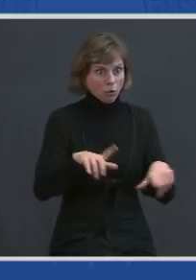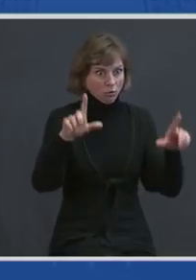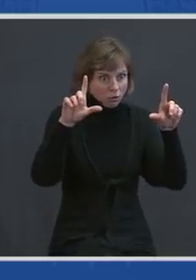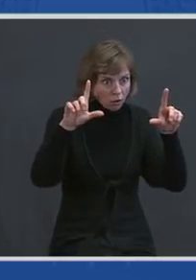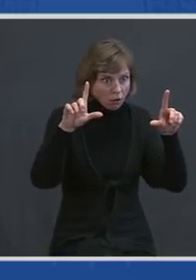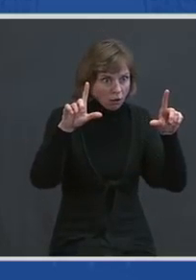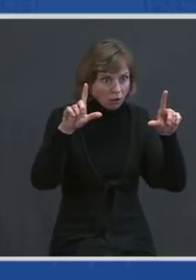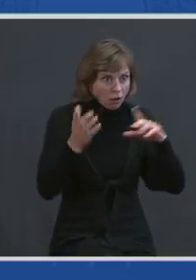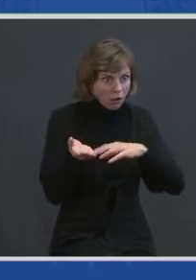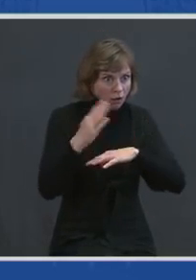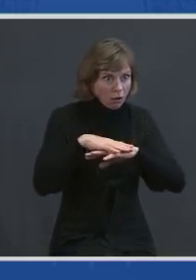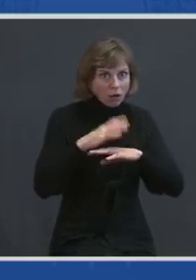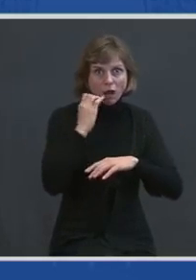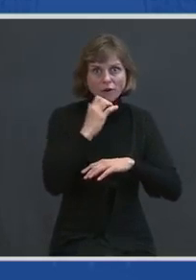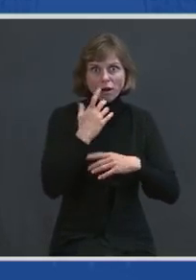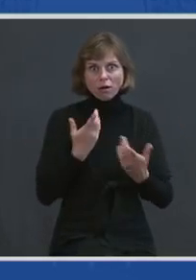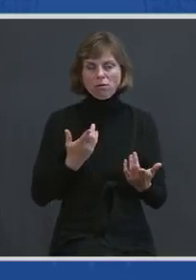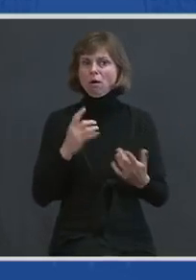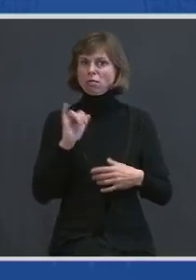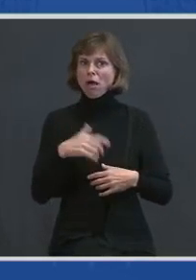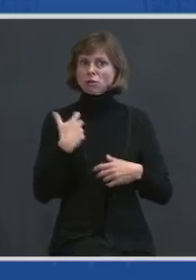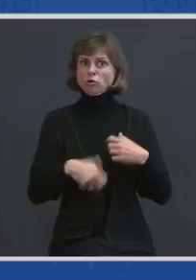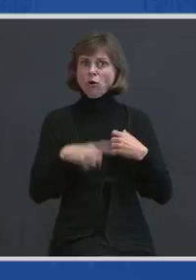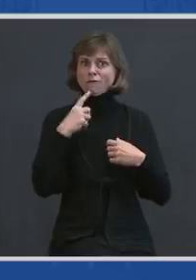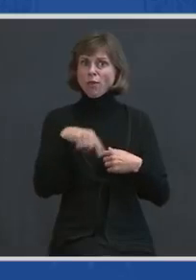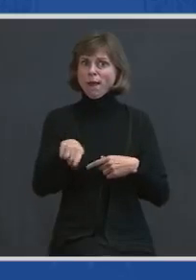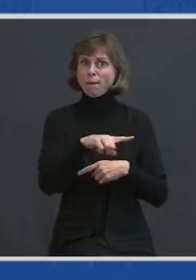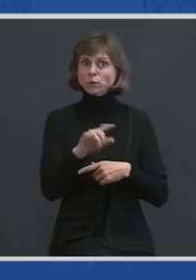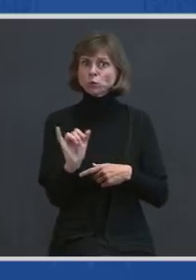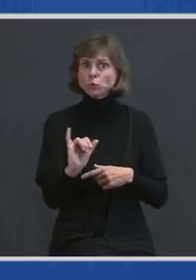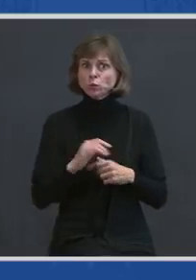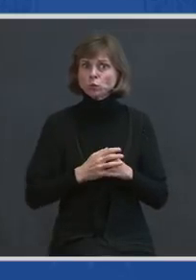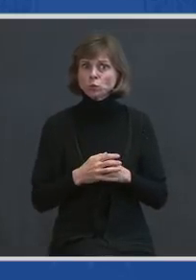for them too, and they don't understand it, you know.